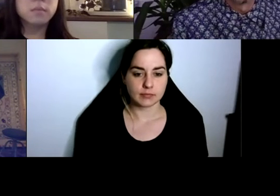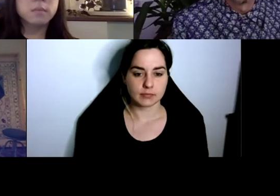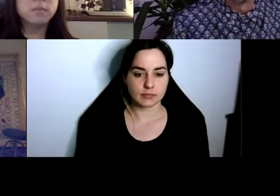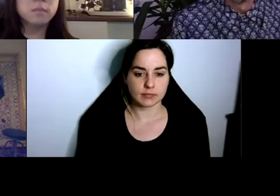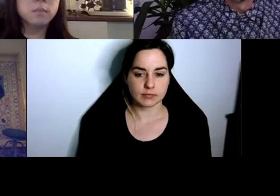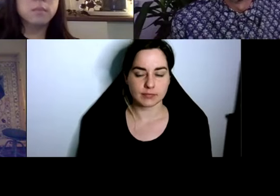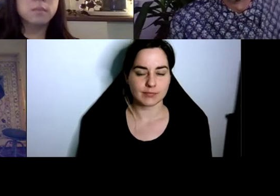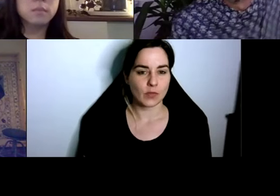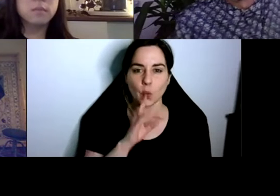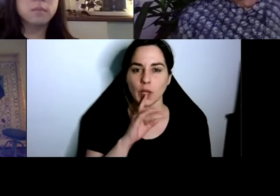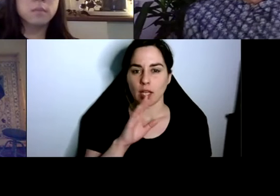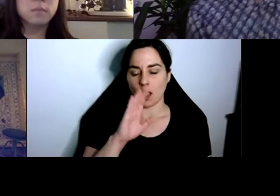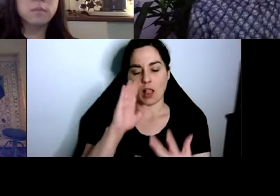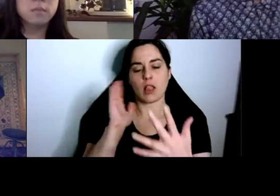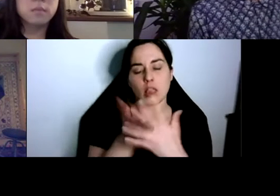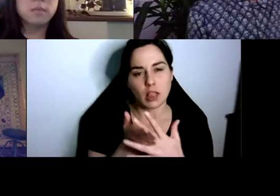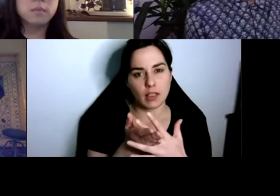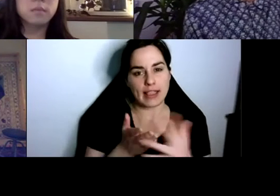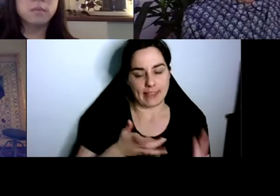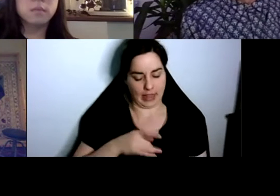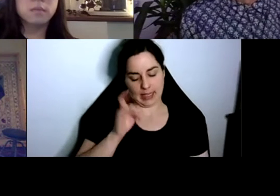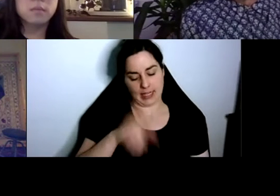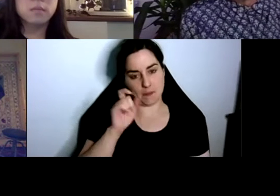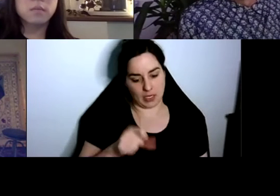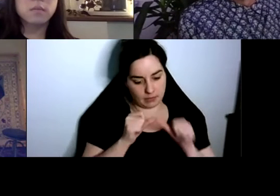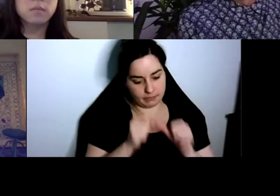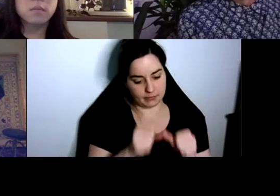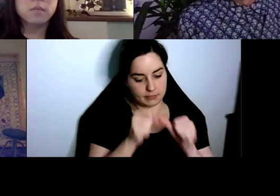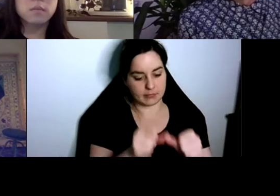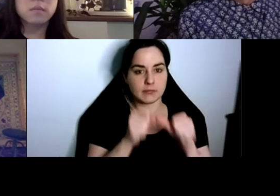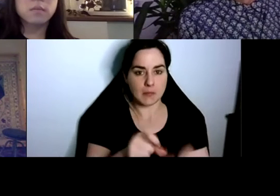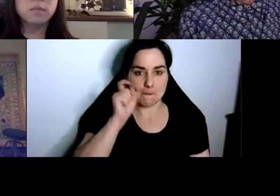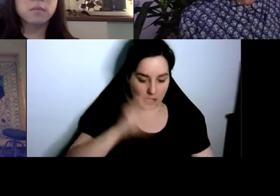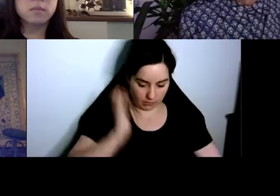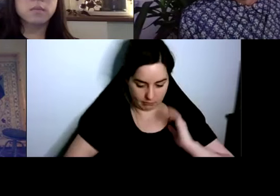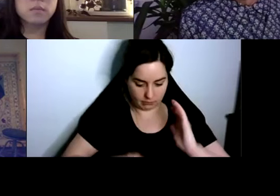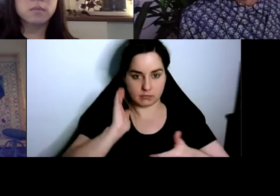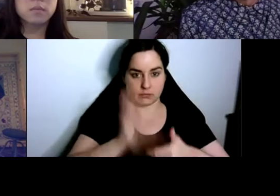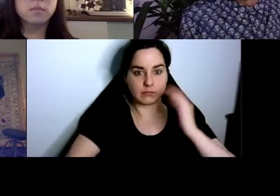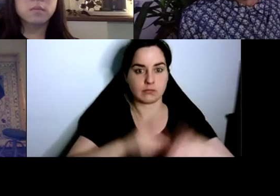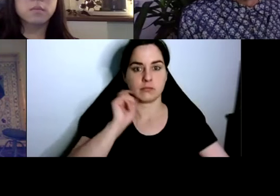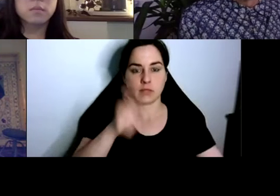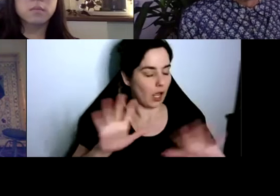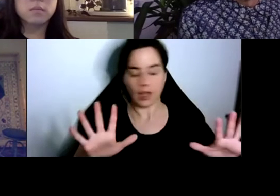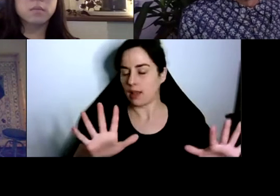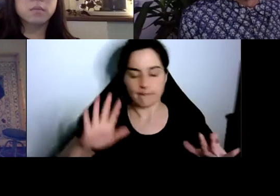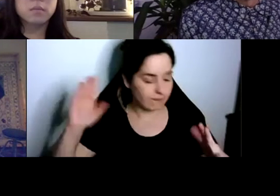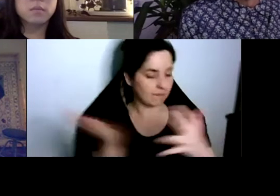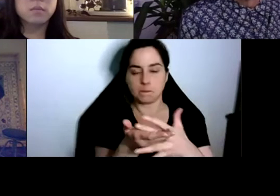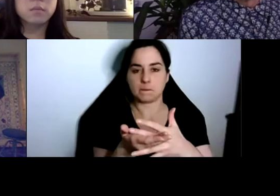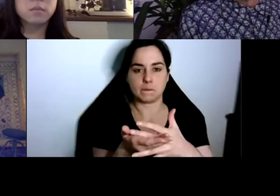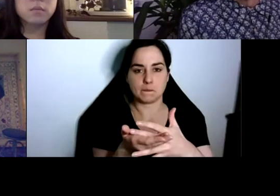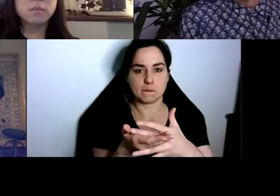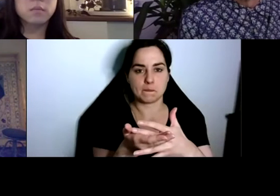you know, constant march towards another festival is really important, because as I'm sure everybody,